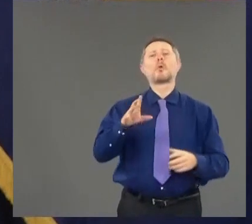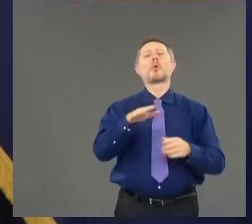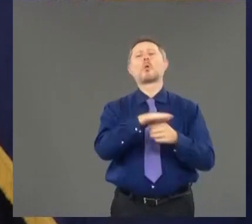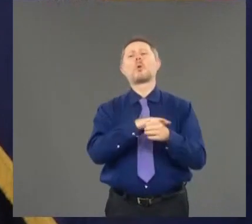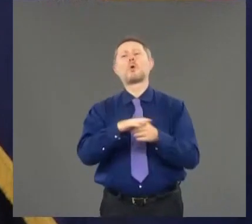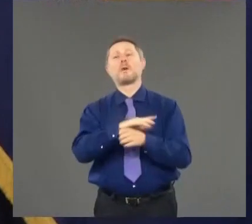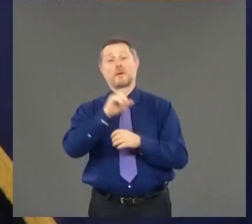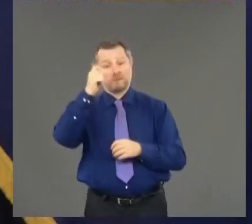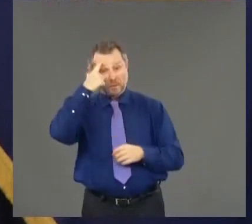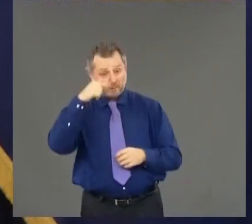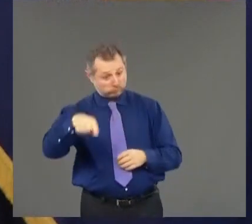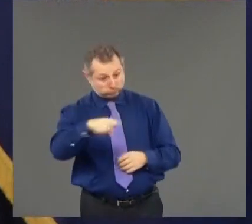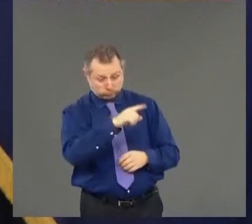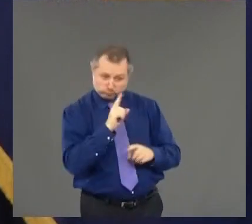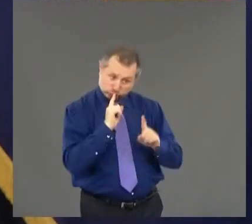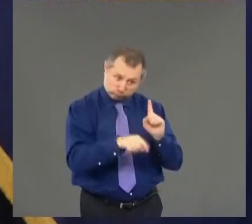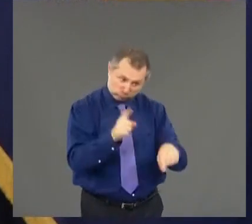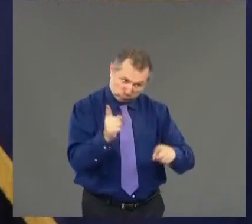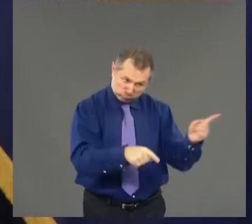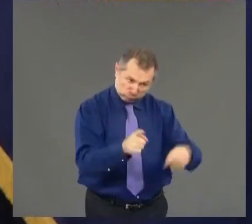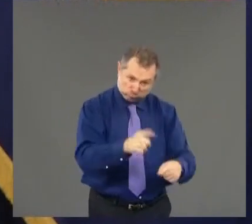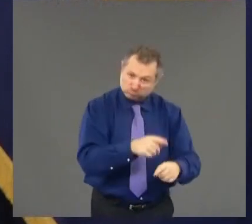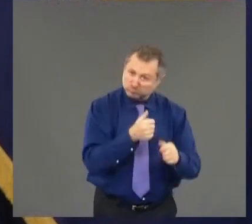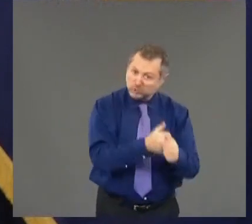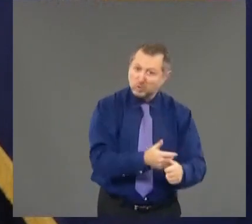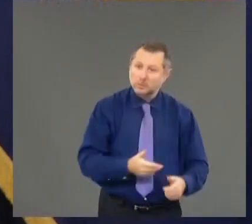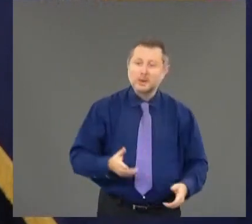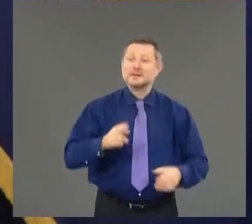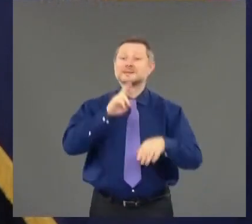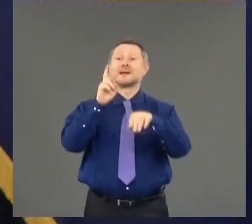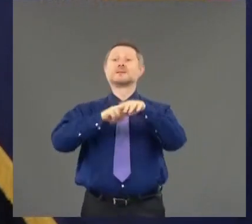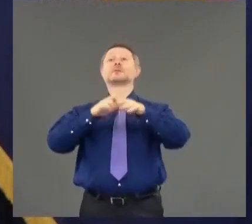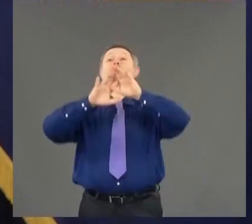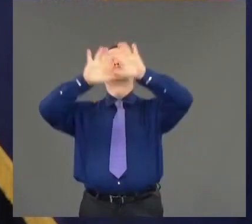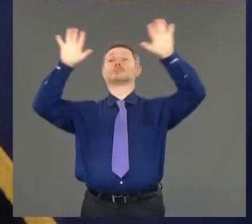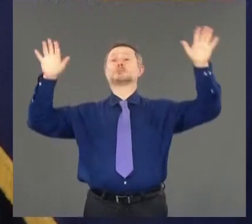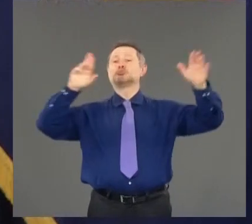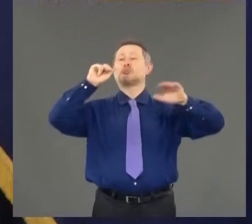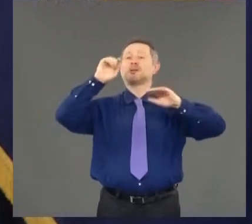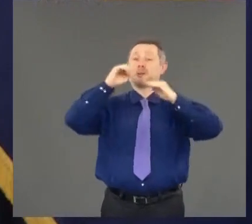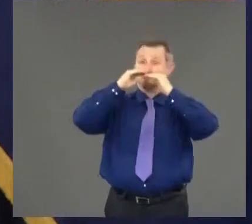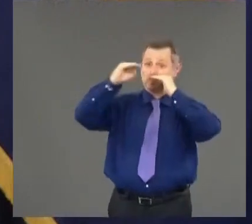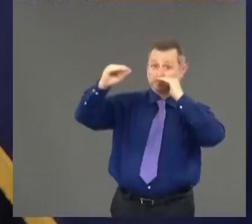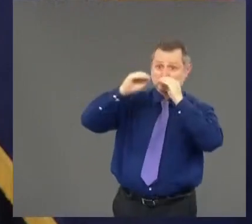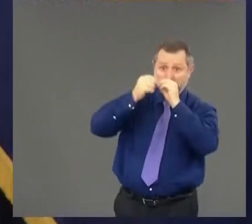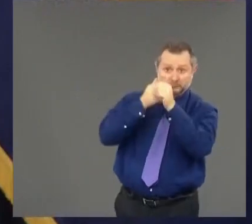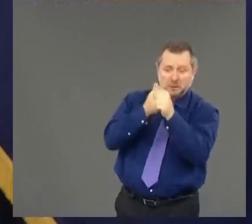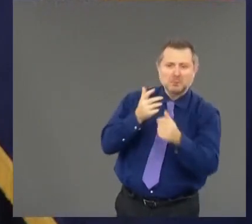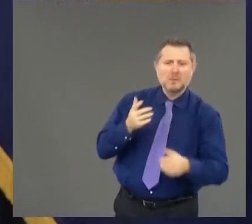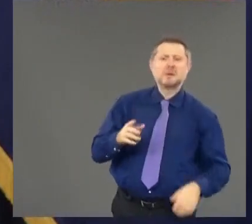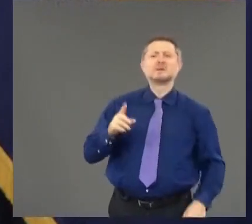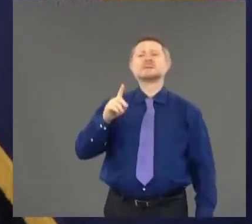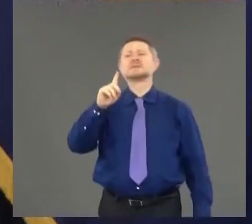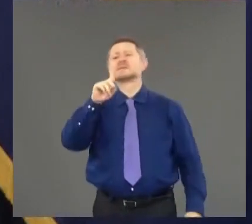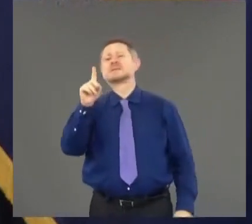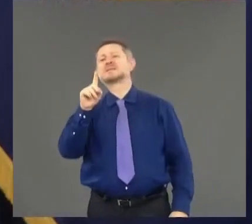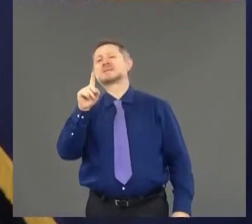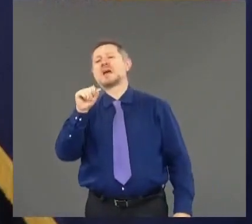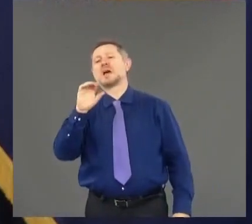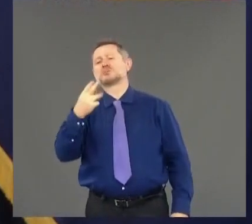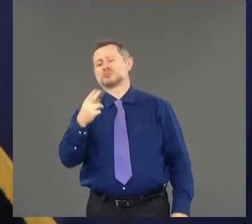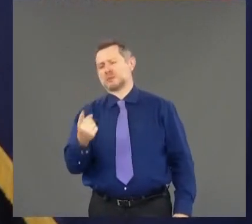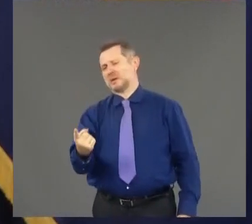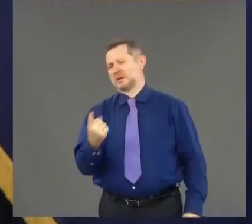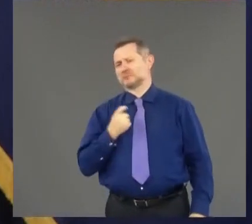compliance and stabilization of the national rate. Zach asked about the quarantine. We are not going